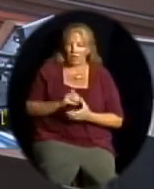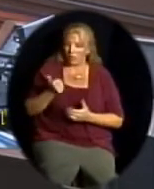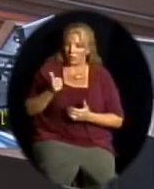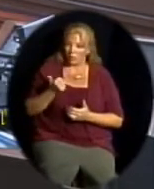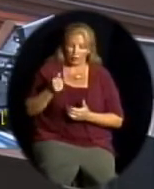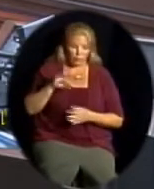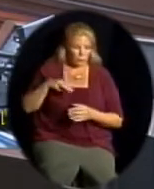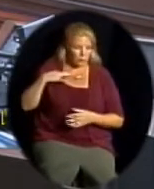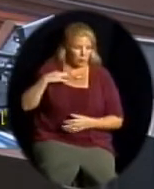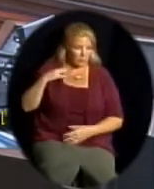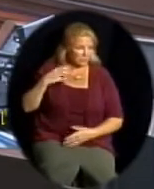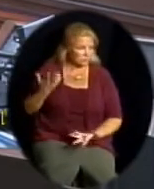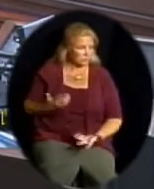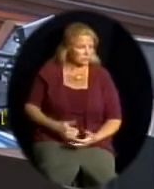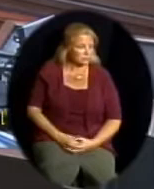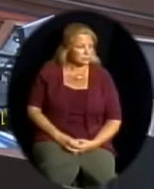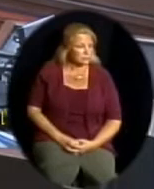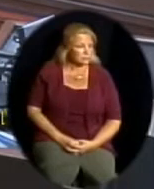nominations?